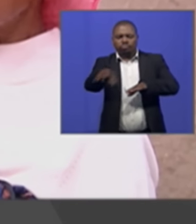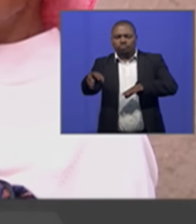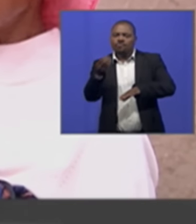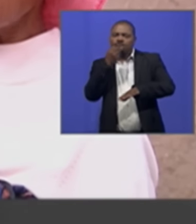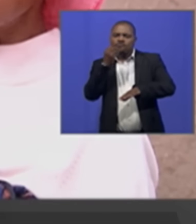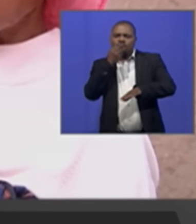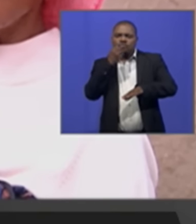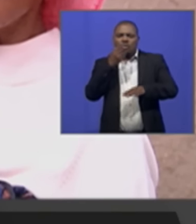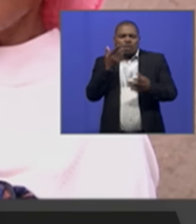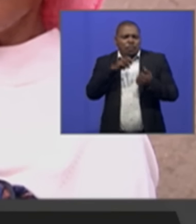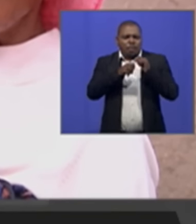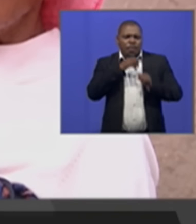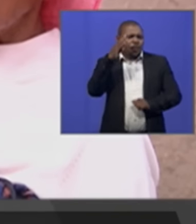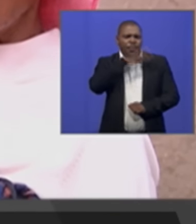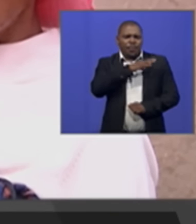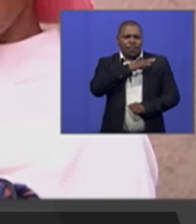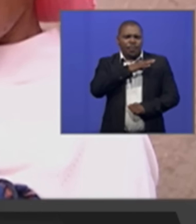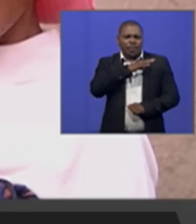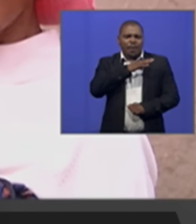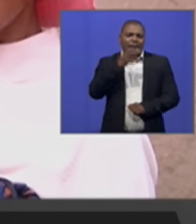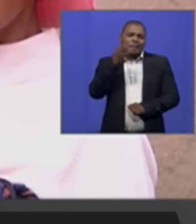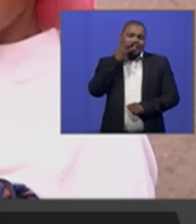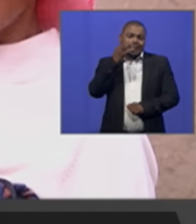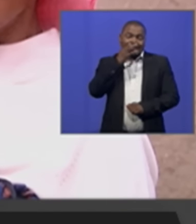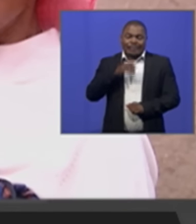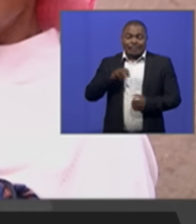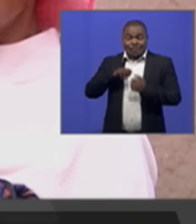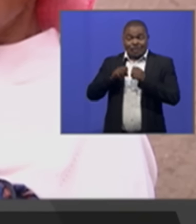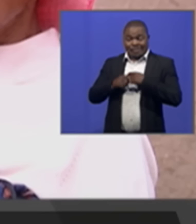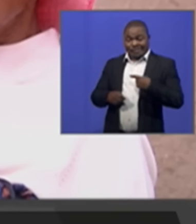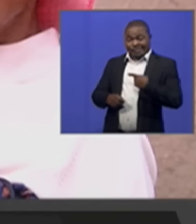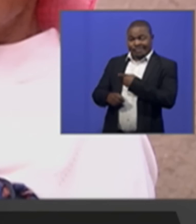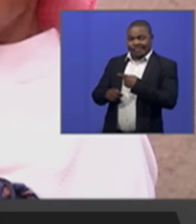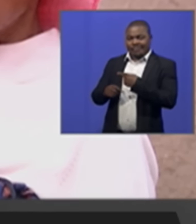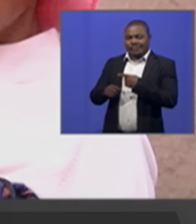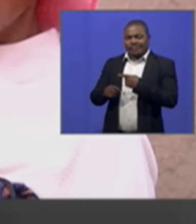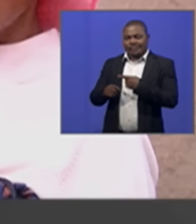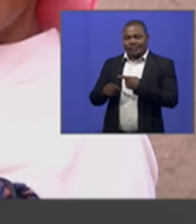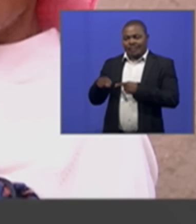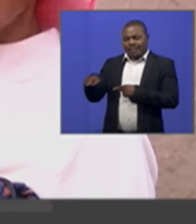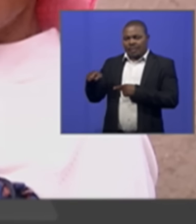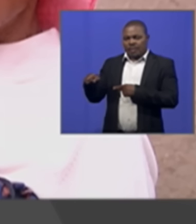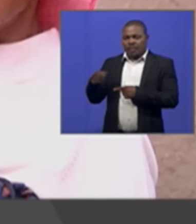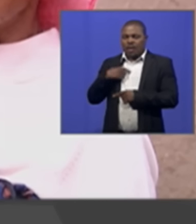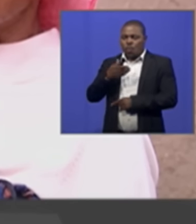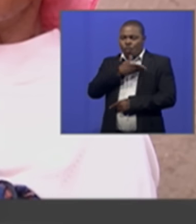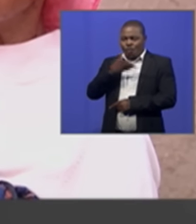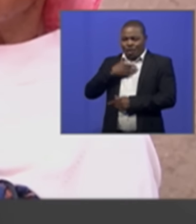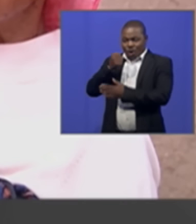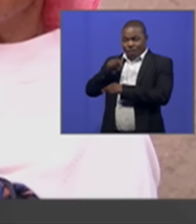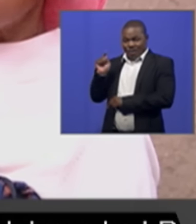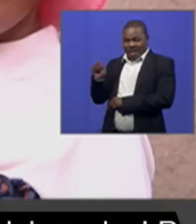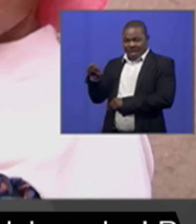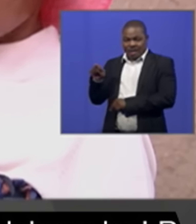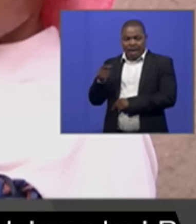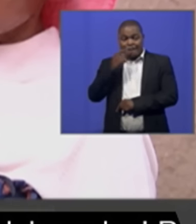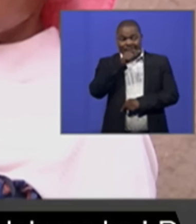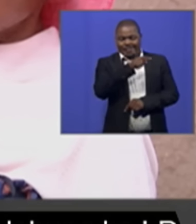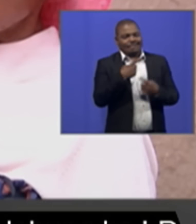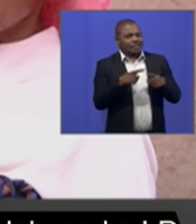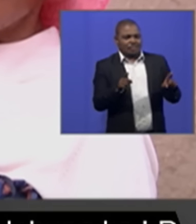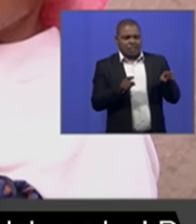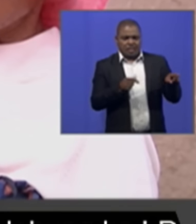ba di jeleng a di ne phoso ba bolela phoso e tswa ka mo diruntši jaaka tše di be di apele ke basadi ka mo morago nna ke no kwisha